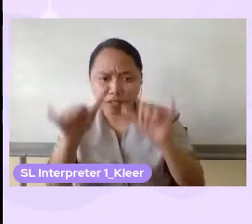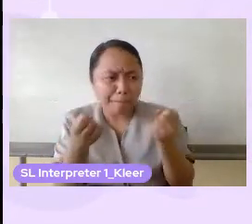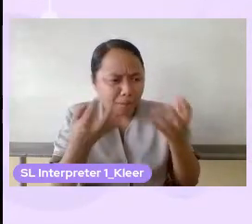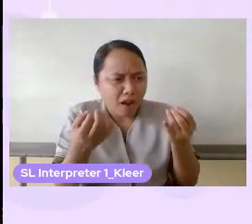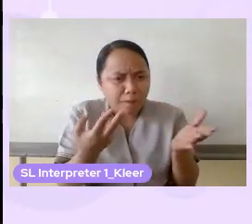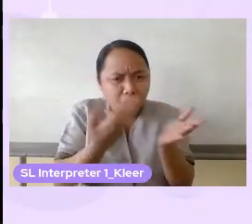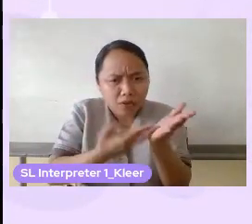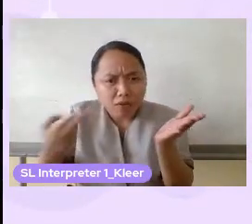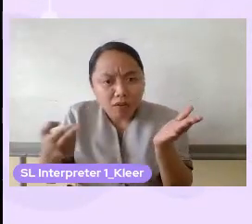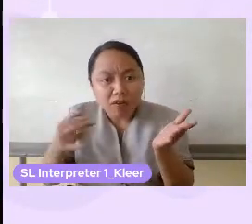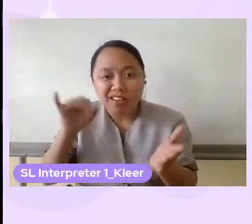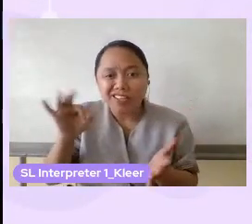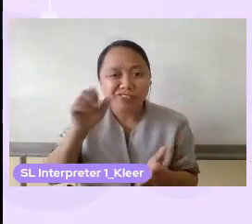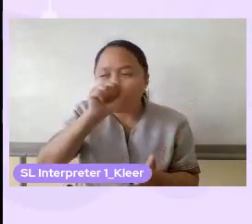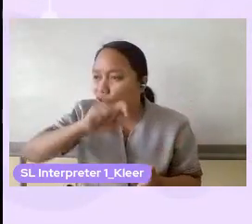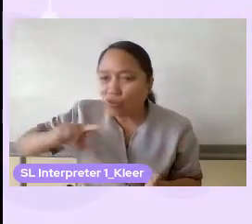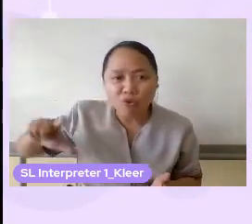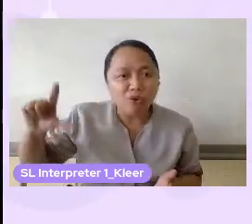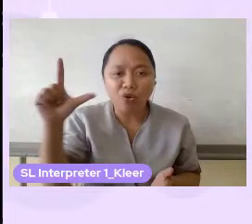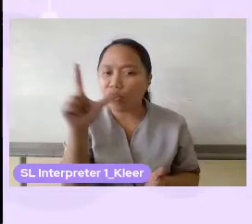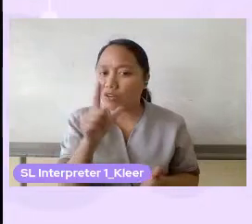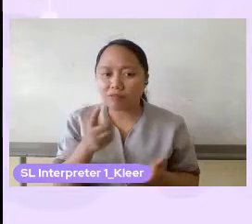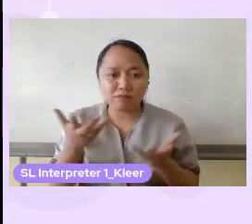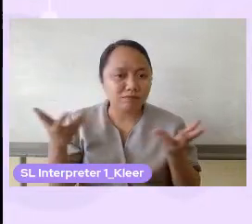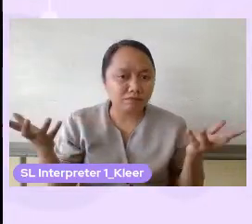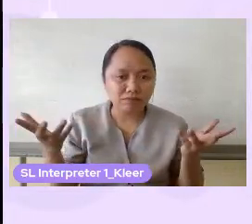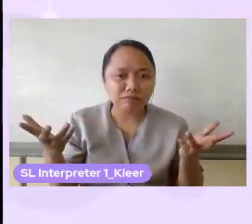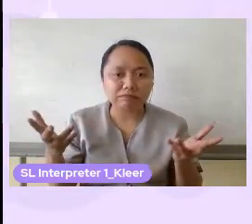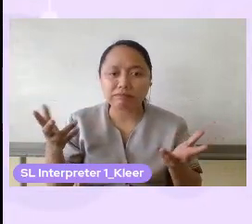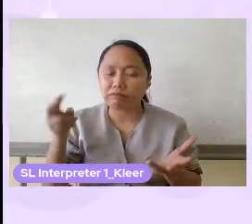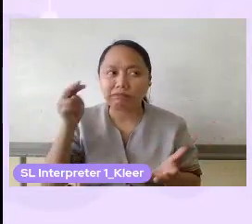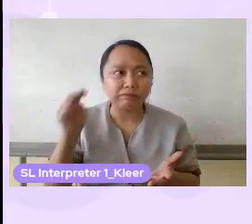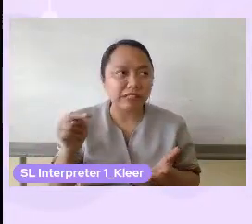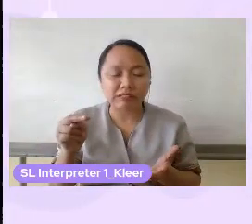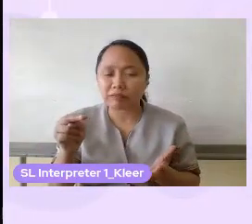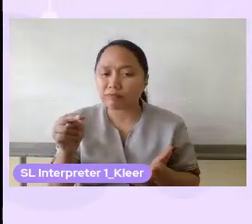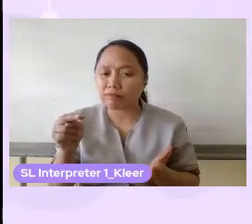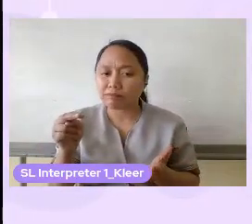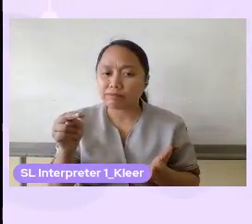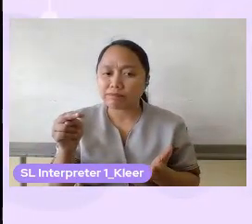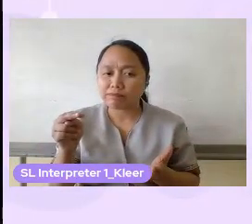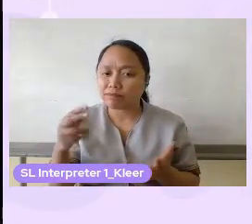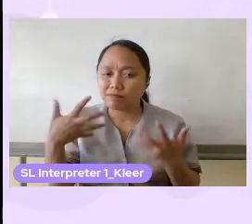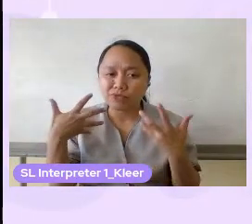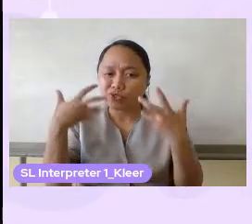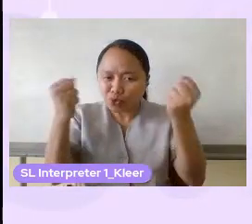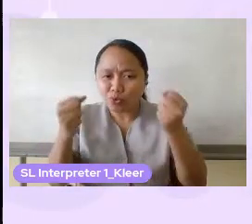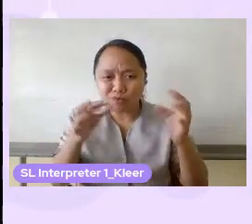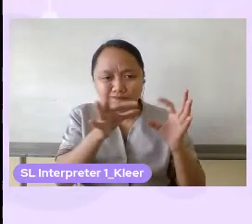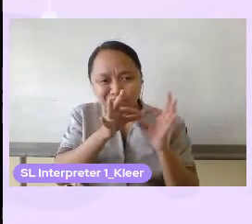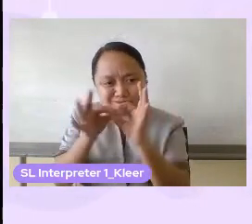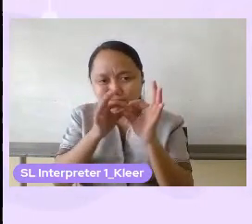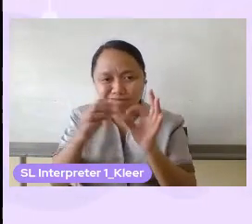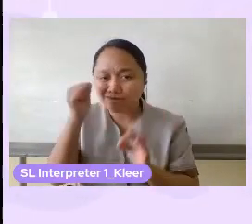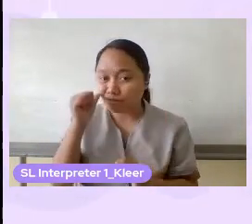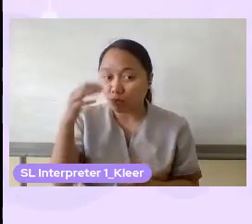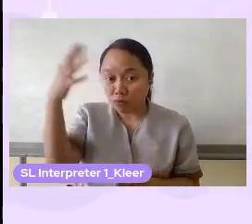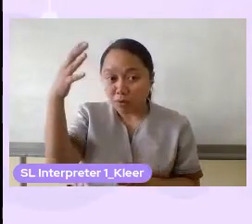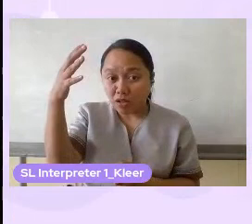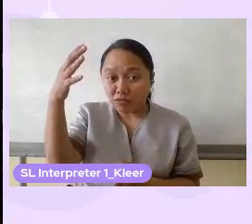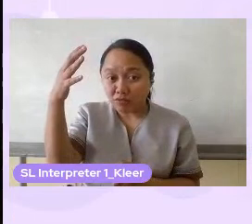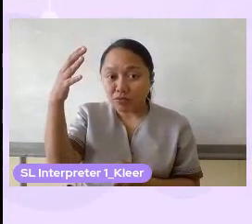it all boils down to still the mindset of Filipinos, how we view the participation of women in